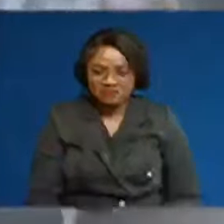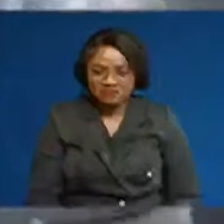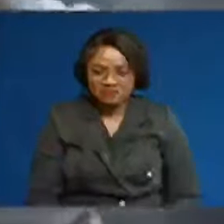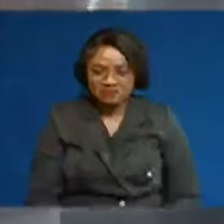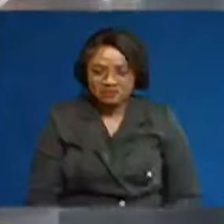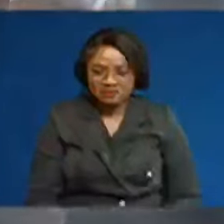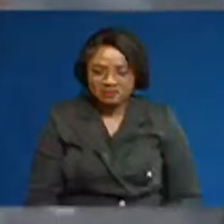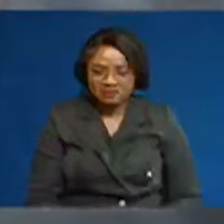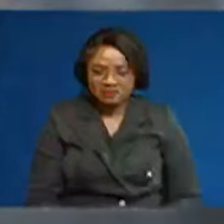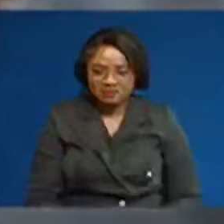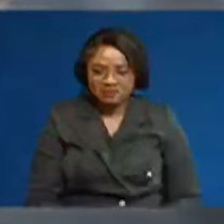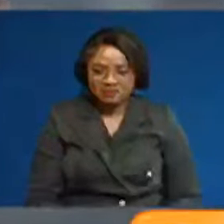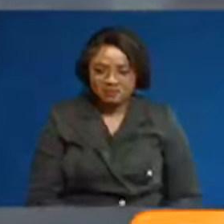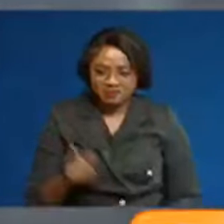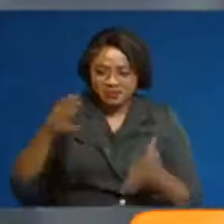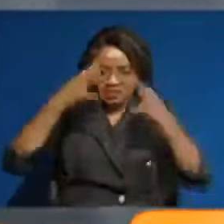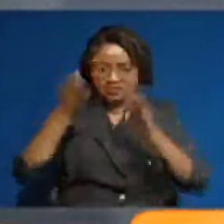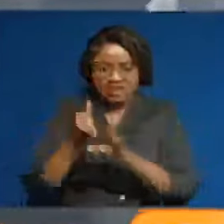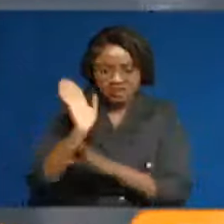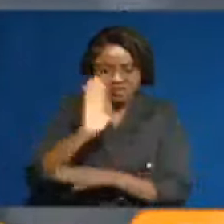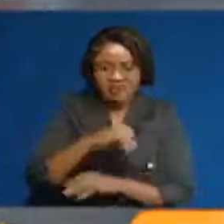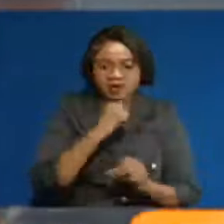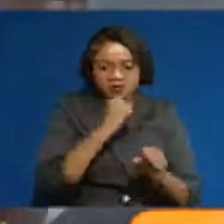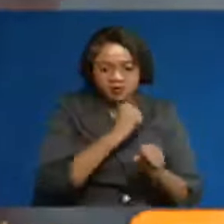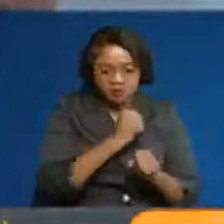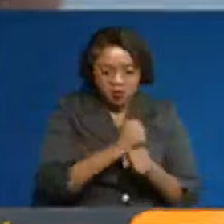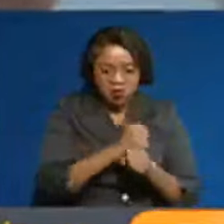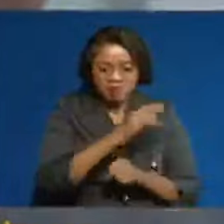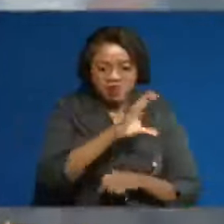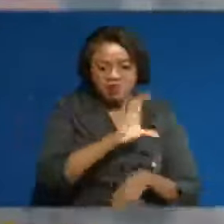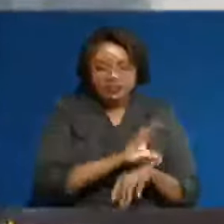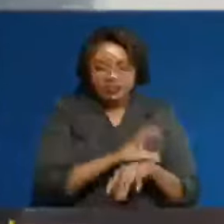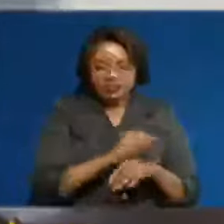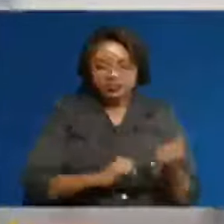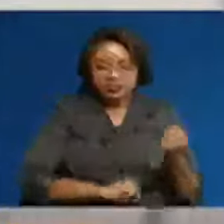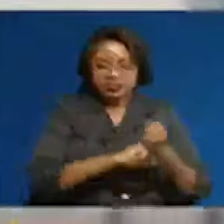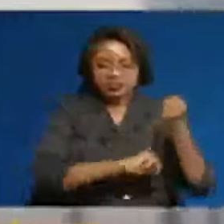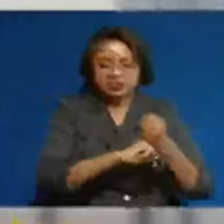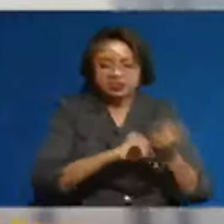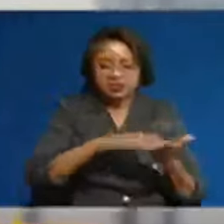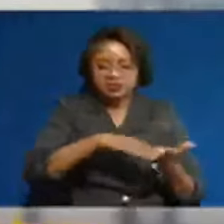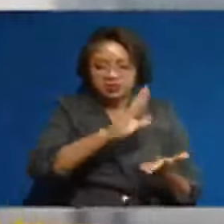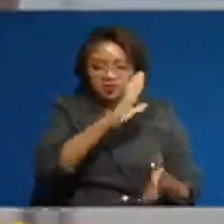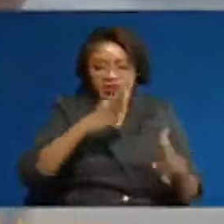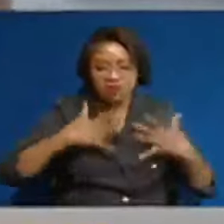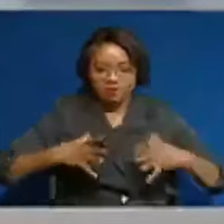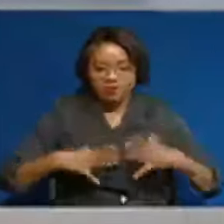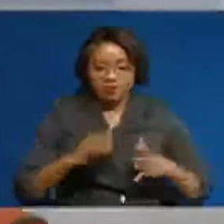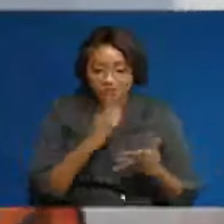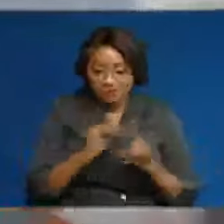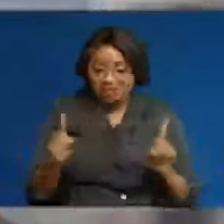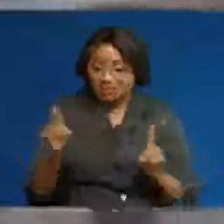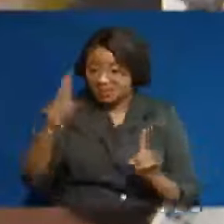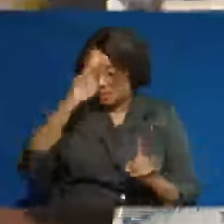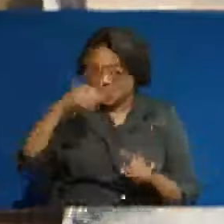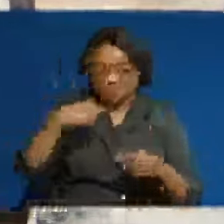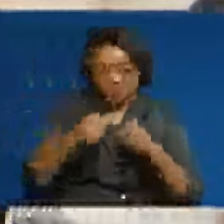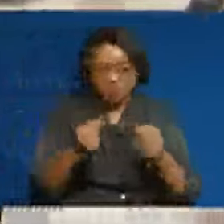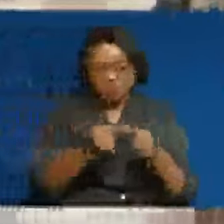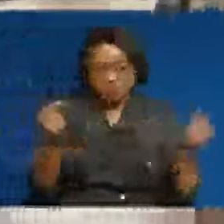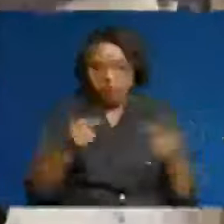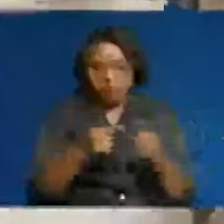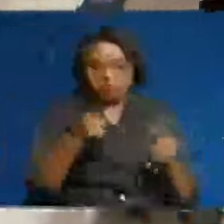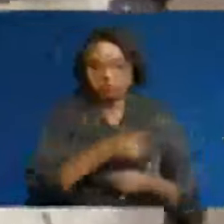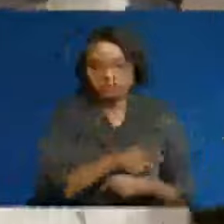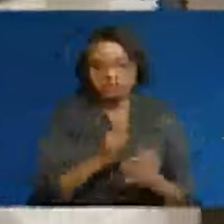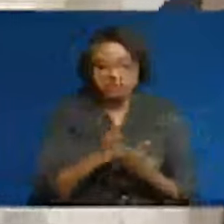Dejected, she moved back to the church, determined to assist as many people as she could, despite the opposition and attacks by police officers,